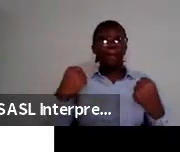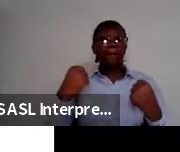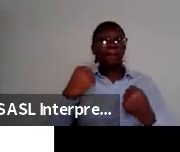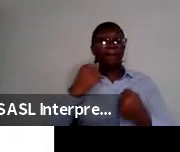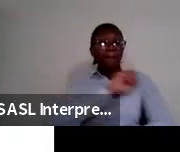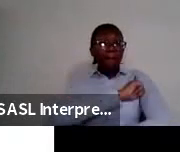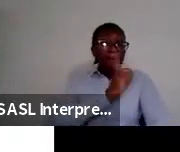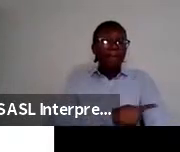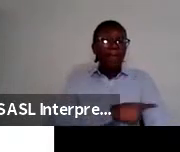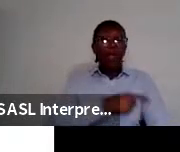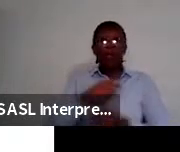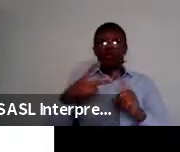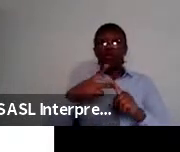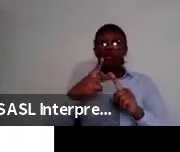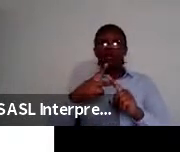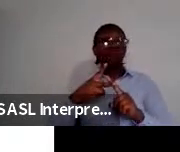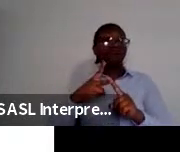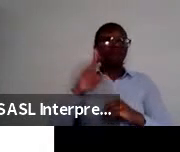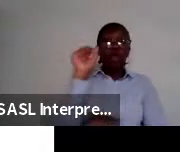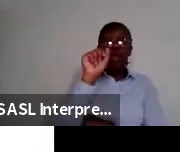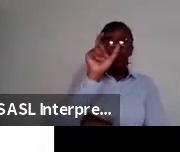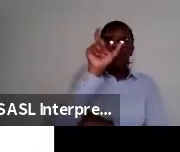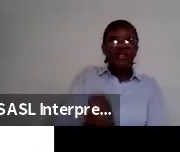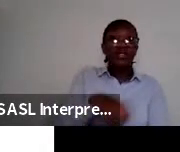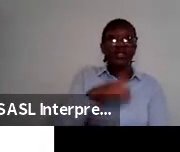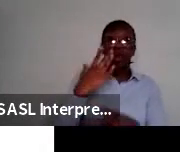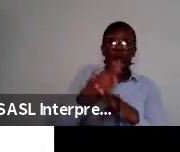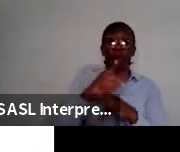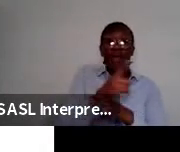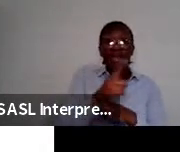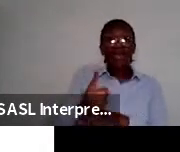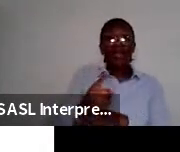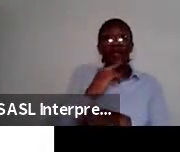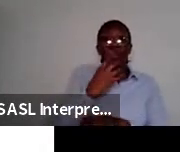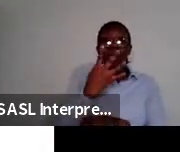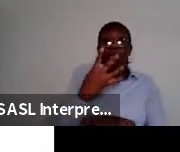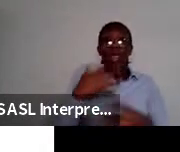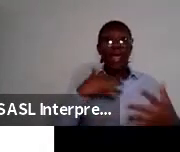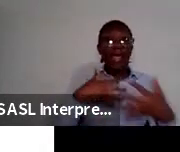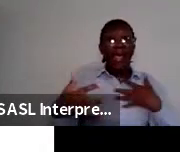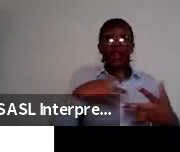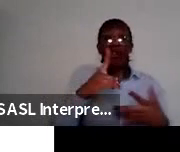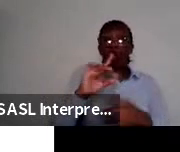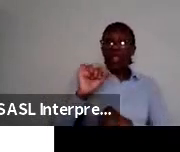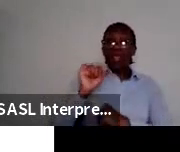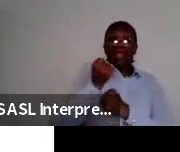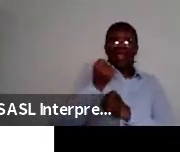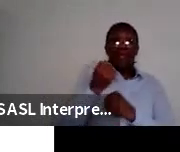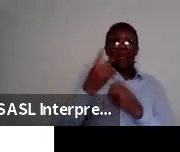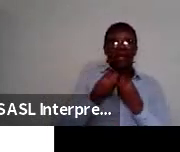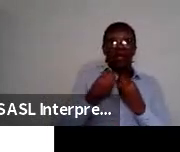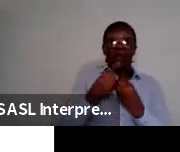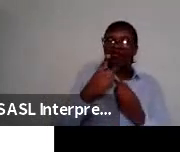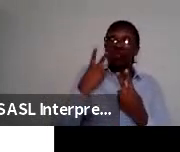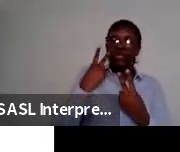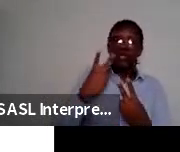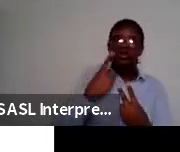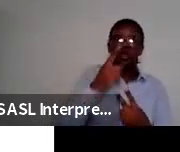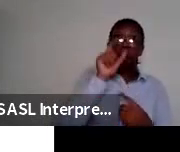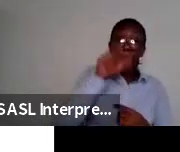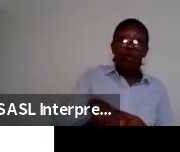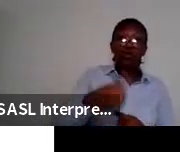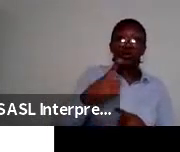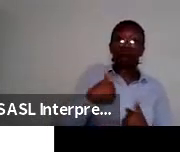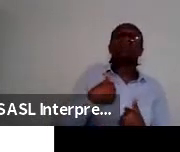officers. The detention of any goods, including those that are actually suspected to be counterfeit,